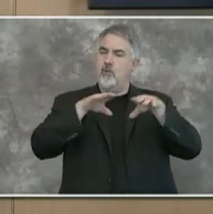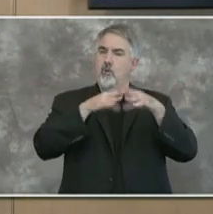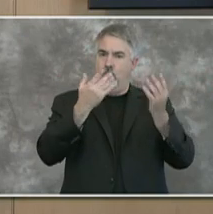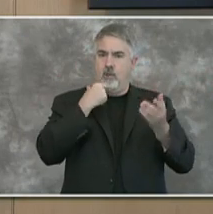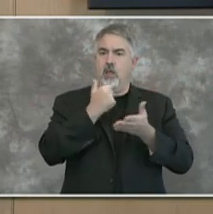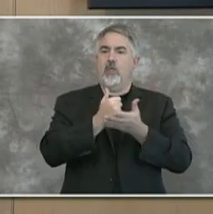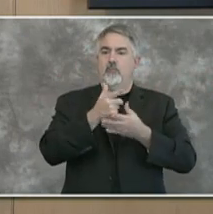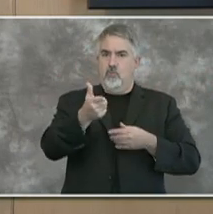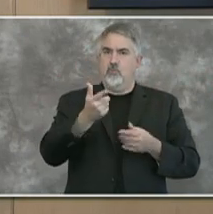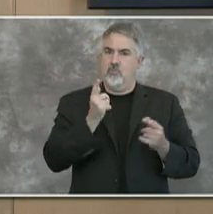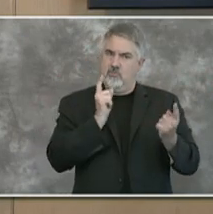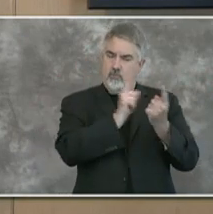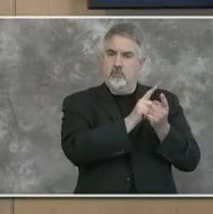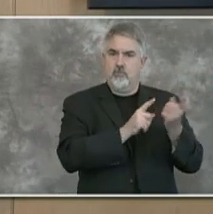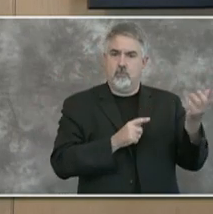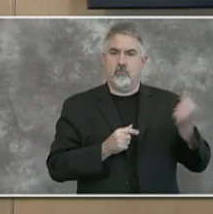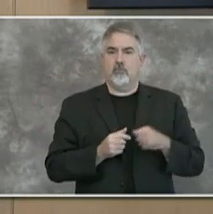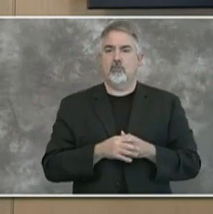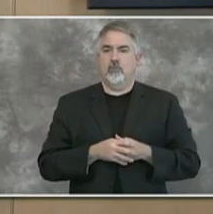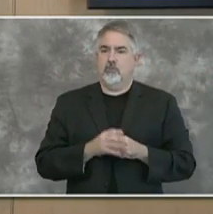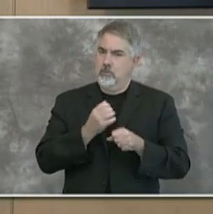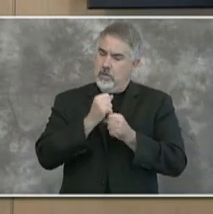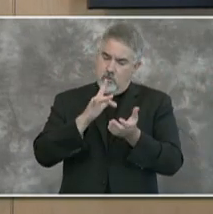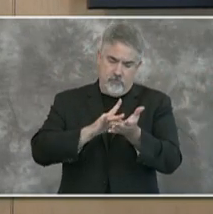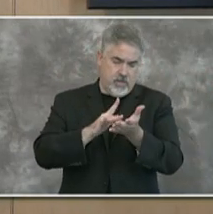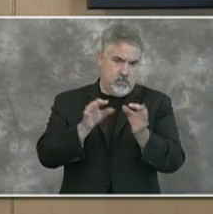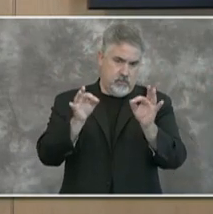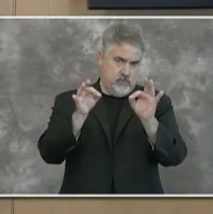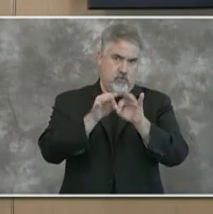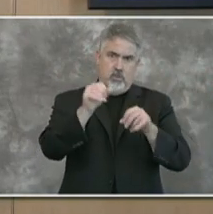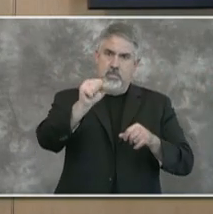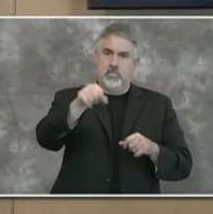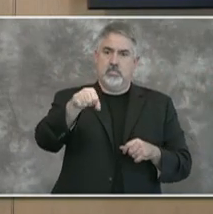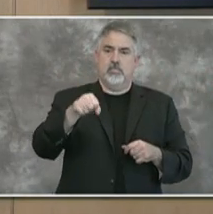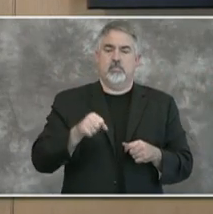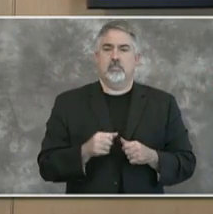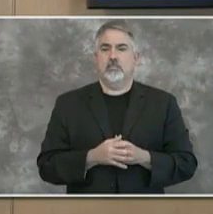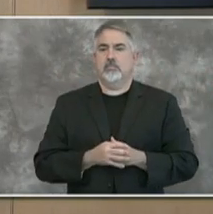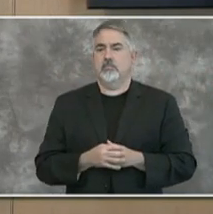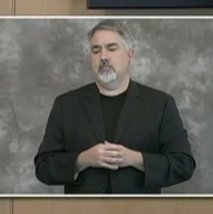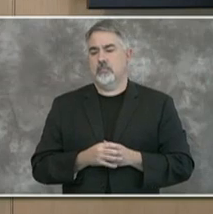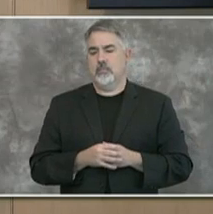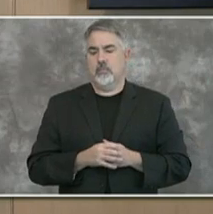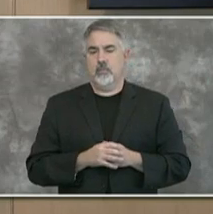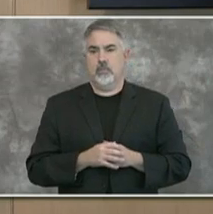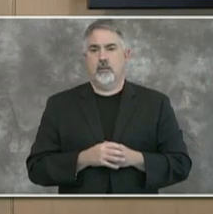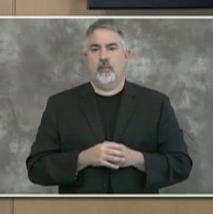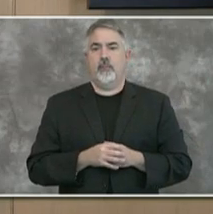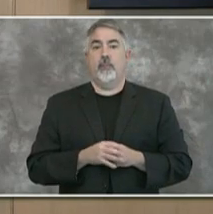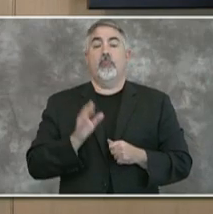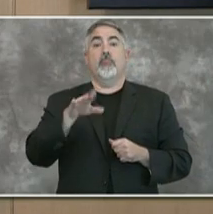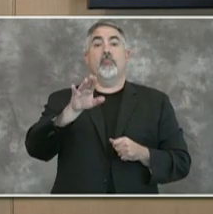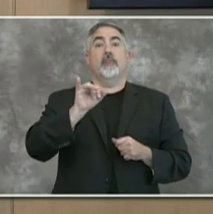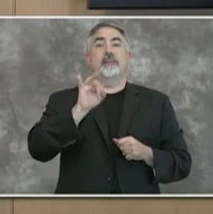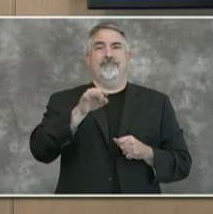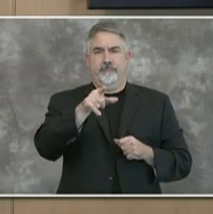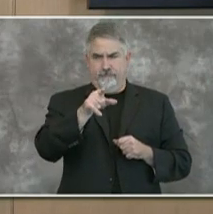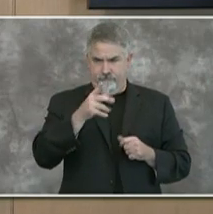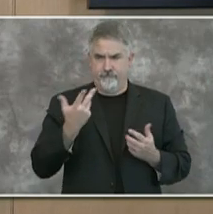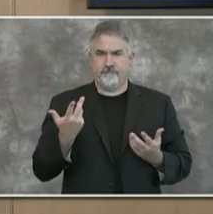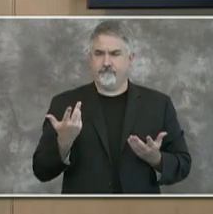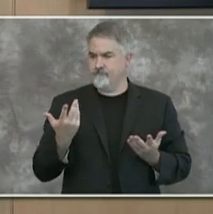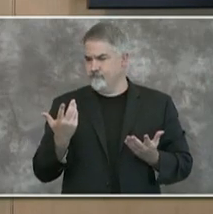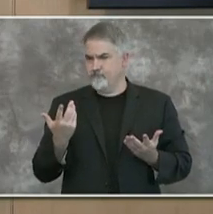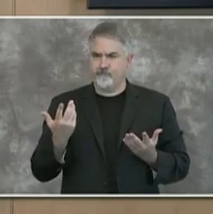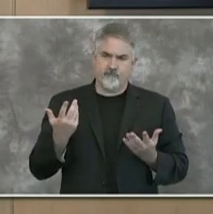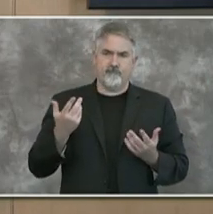should know you can get the medicines that you need to stay well. If you've lost access to the